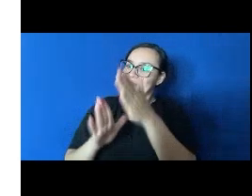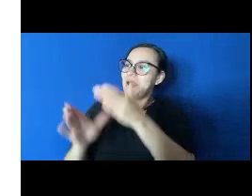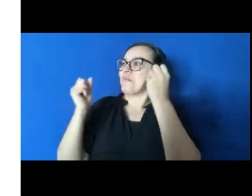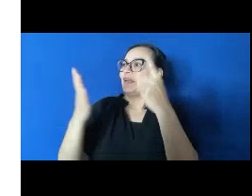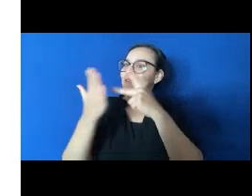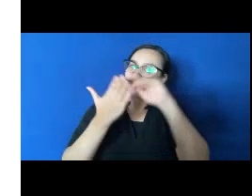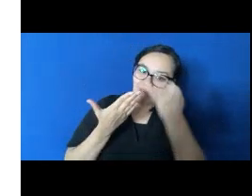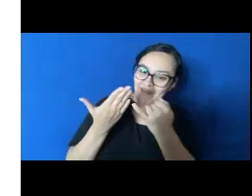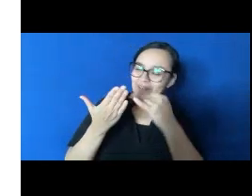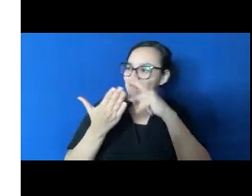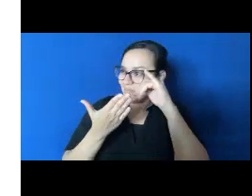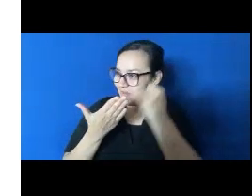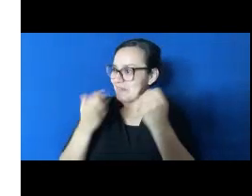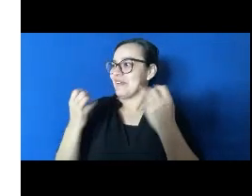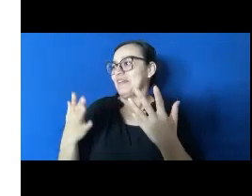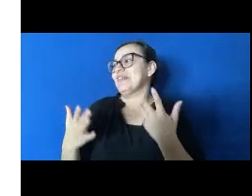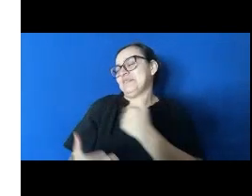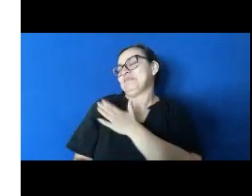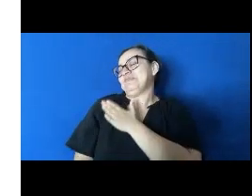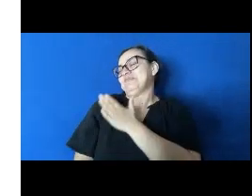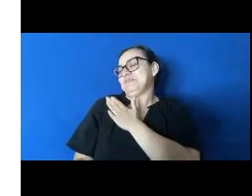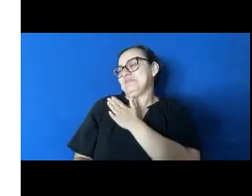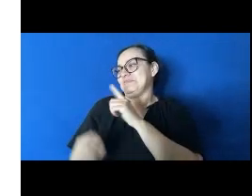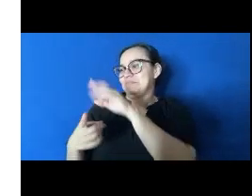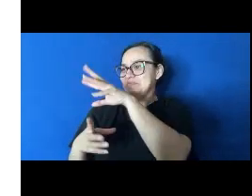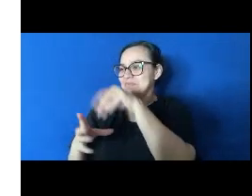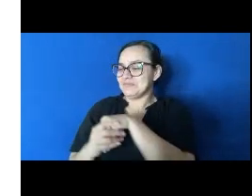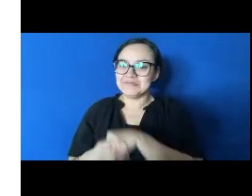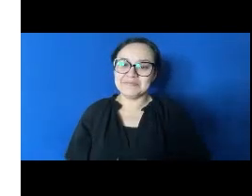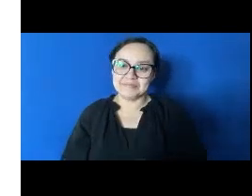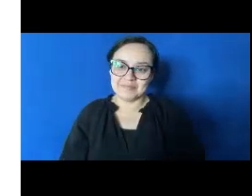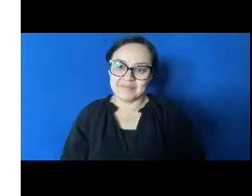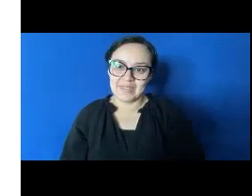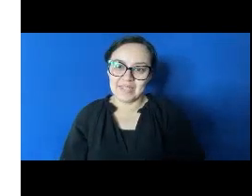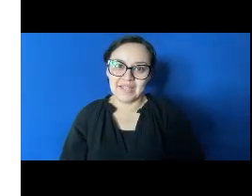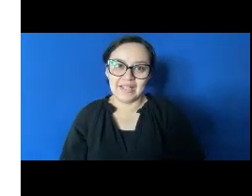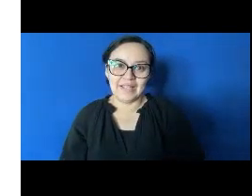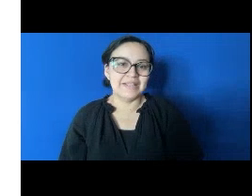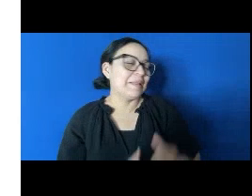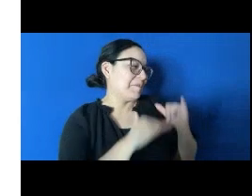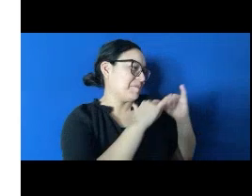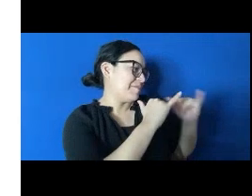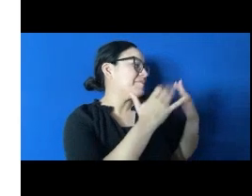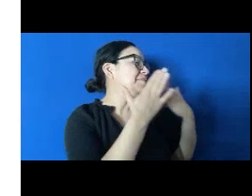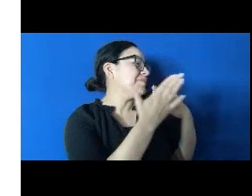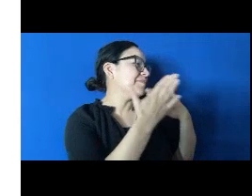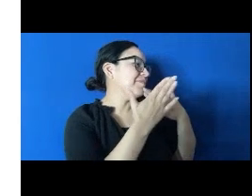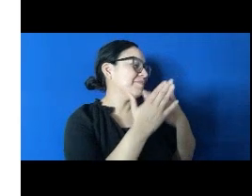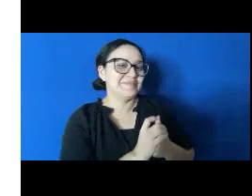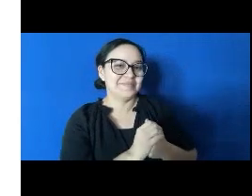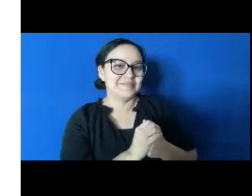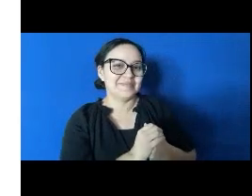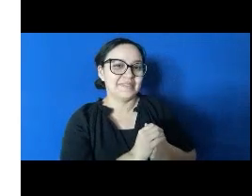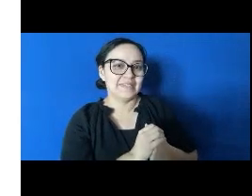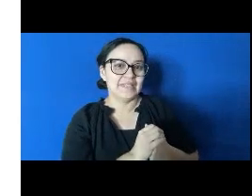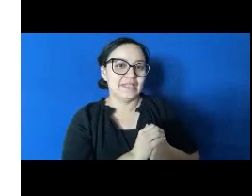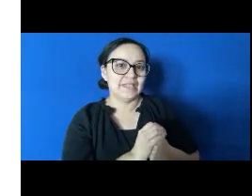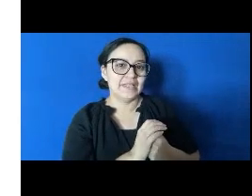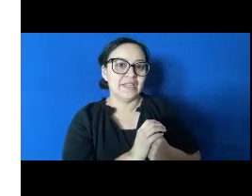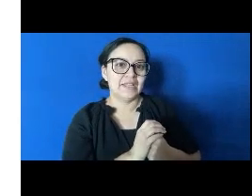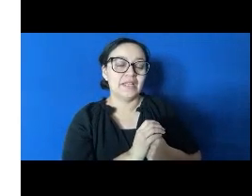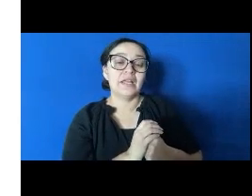future and many projects. I know that you are in the same place as well, so thank you. It's a mutual